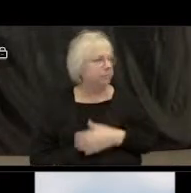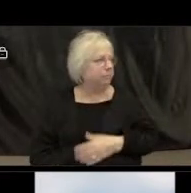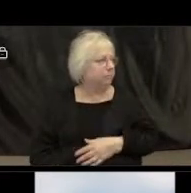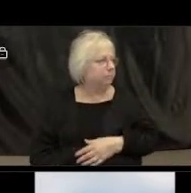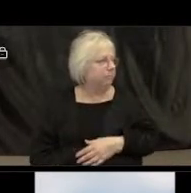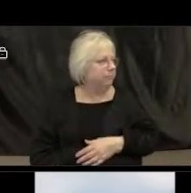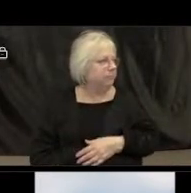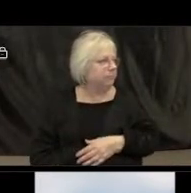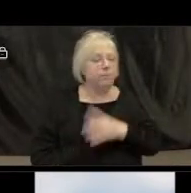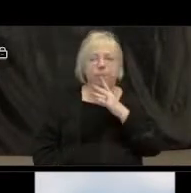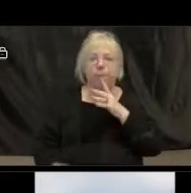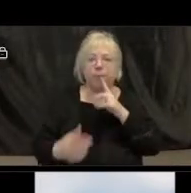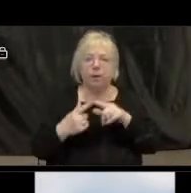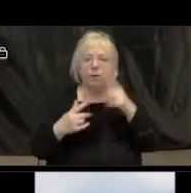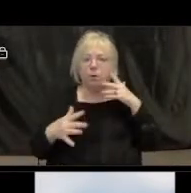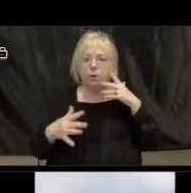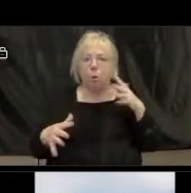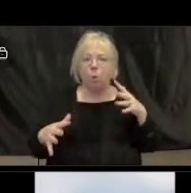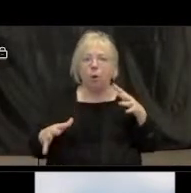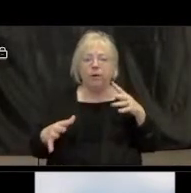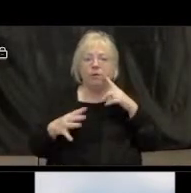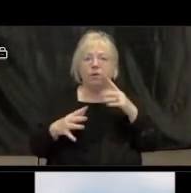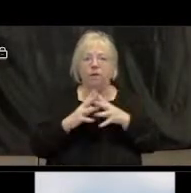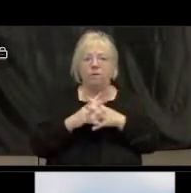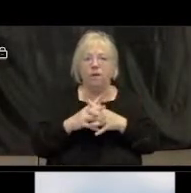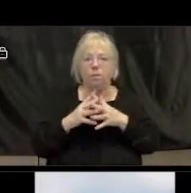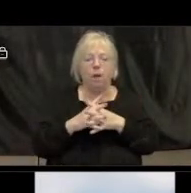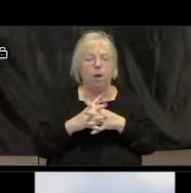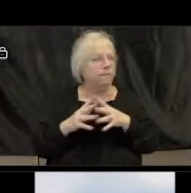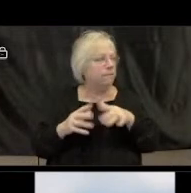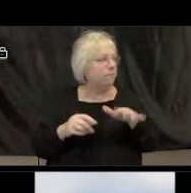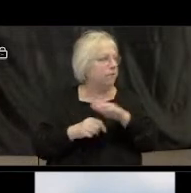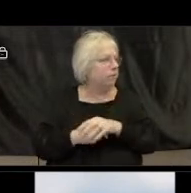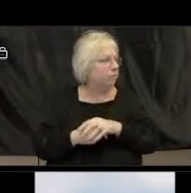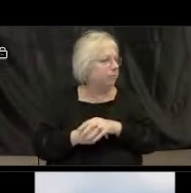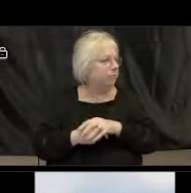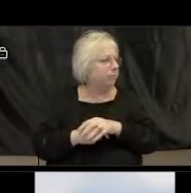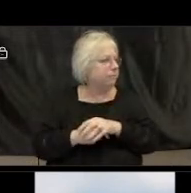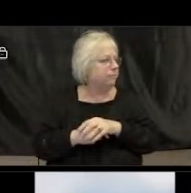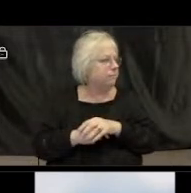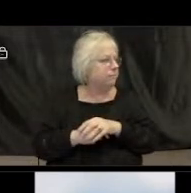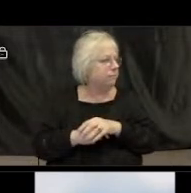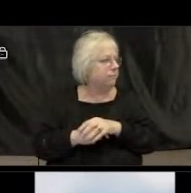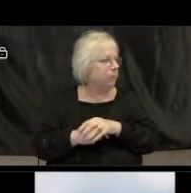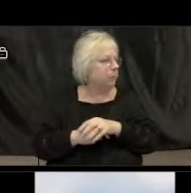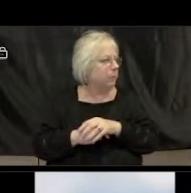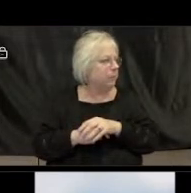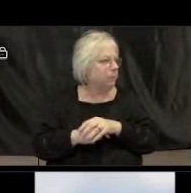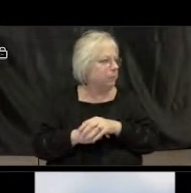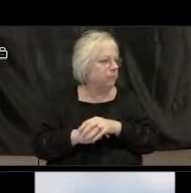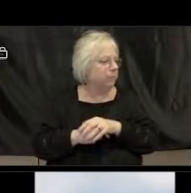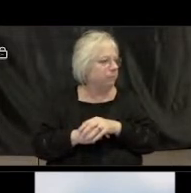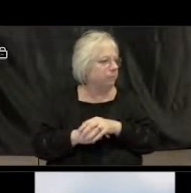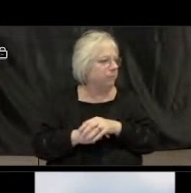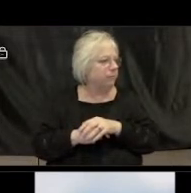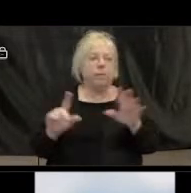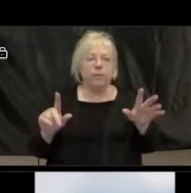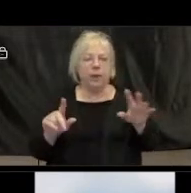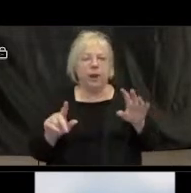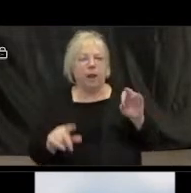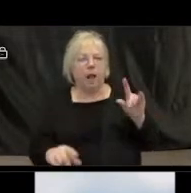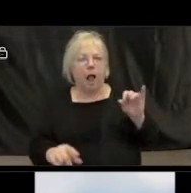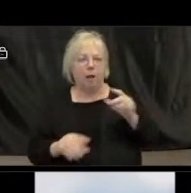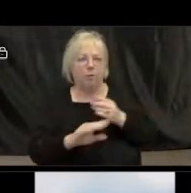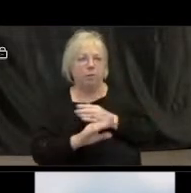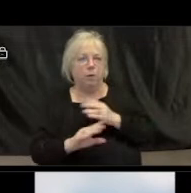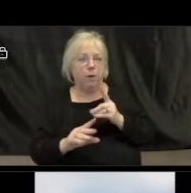To speak to the noise issue for the football field. Raise your mic up, please. First, before we do this, I mean, essentially,